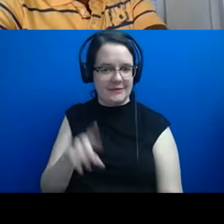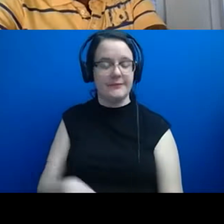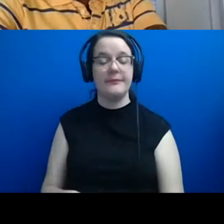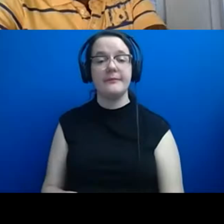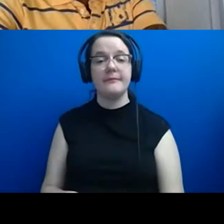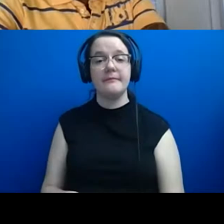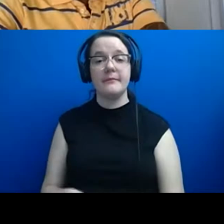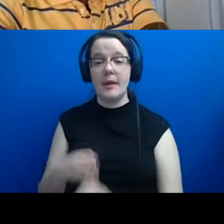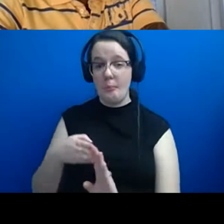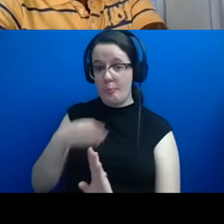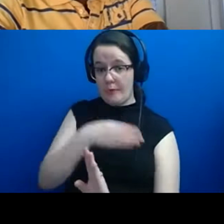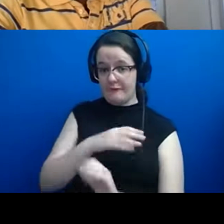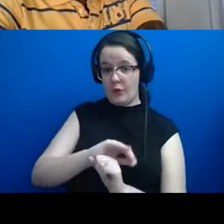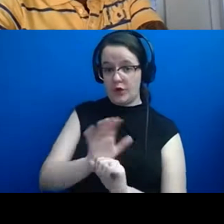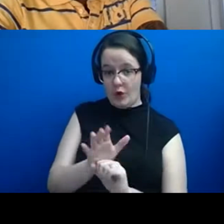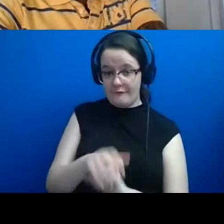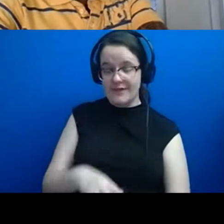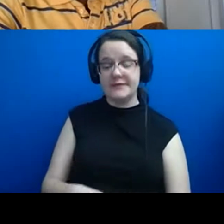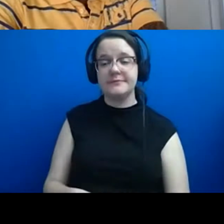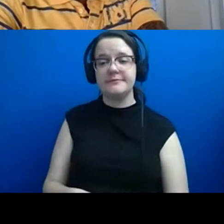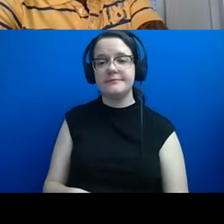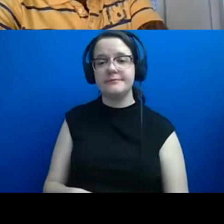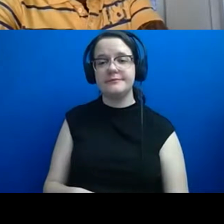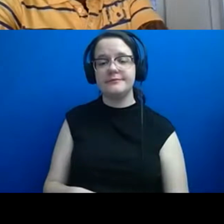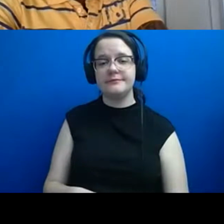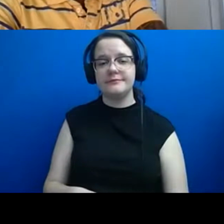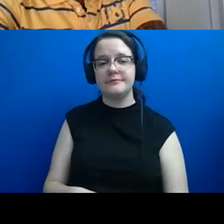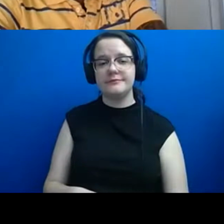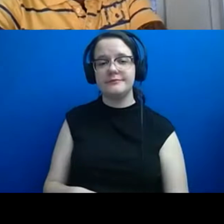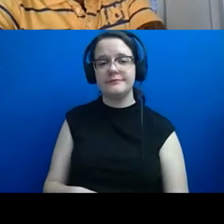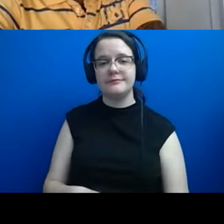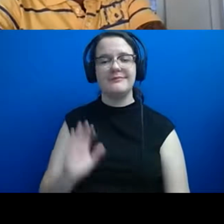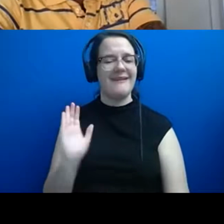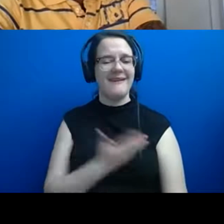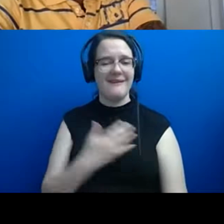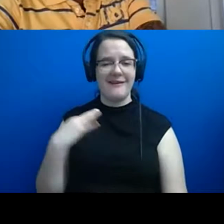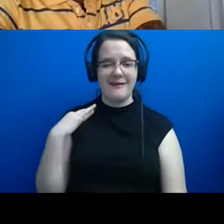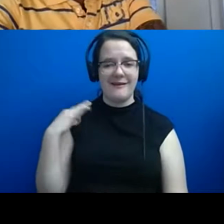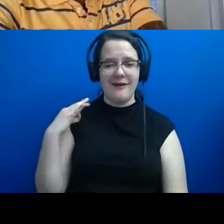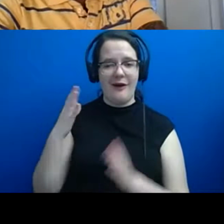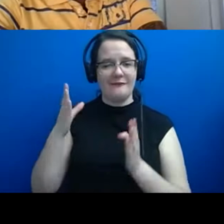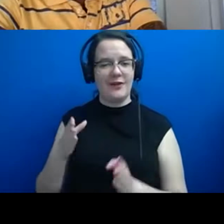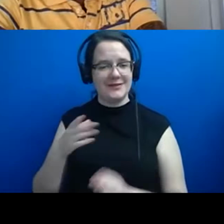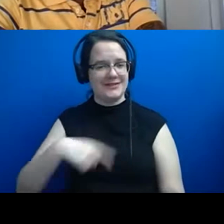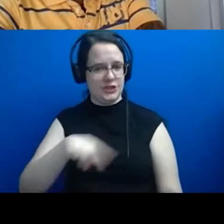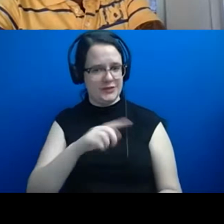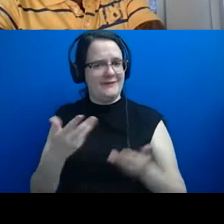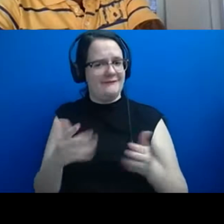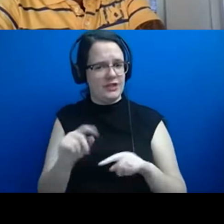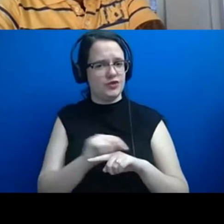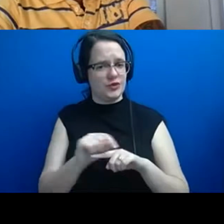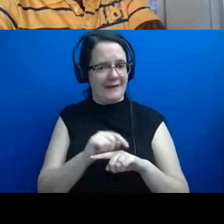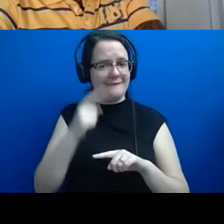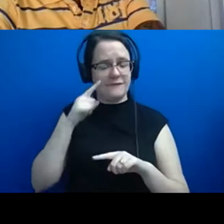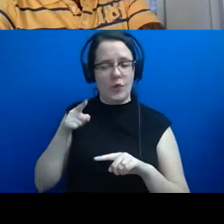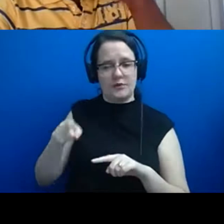to COVID, our volunteers were trained in child-directed play,